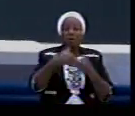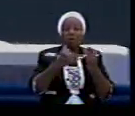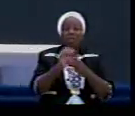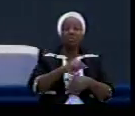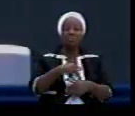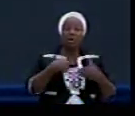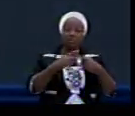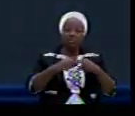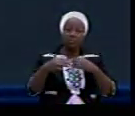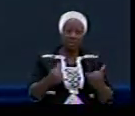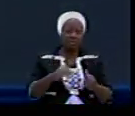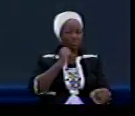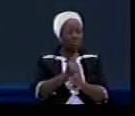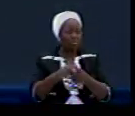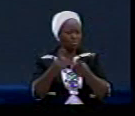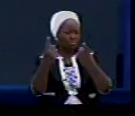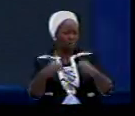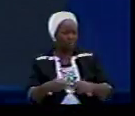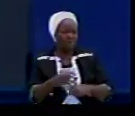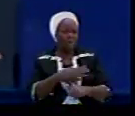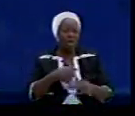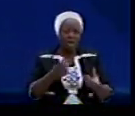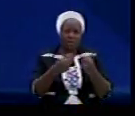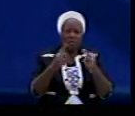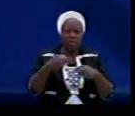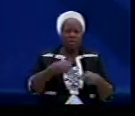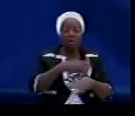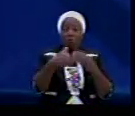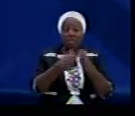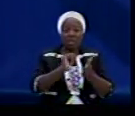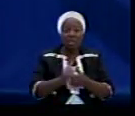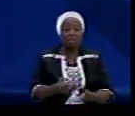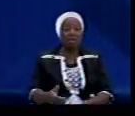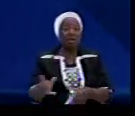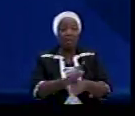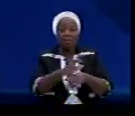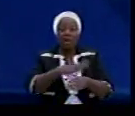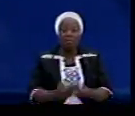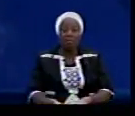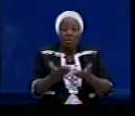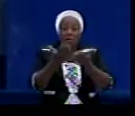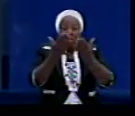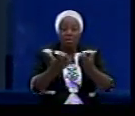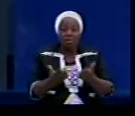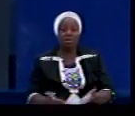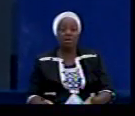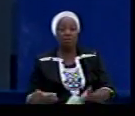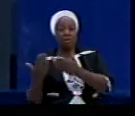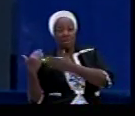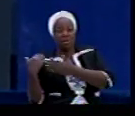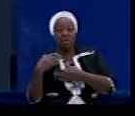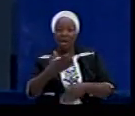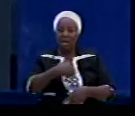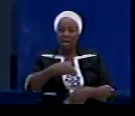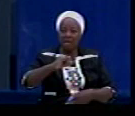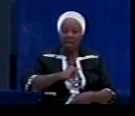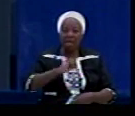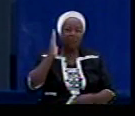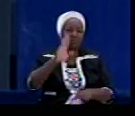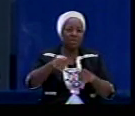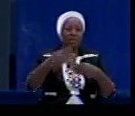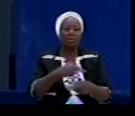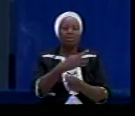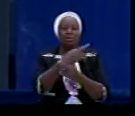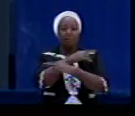me, all ye that labor and are heavy laden, and I will give you rest. As you